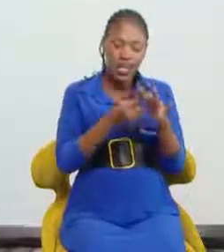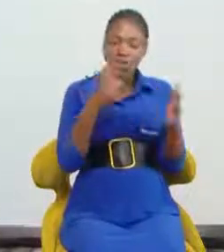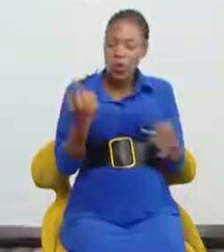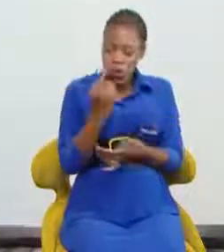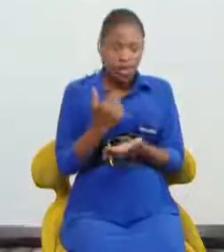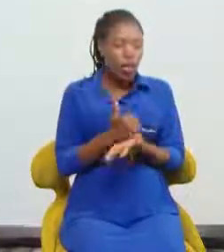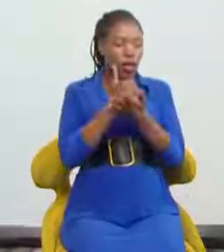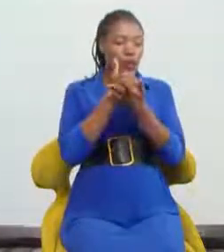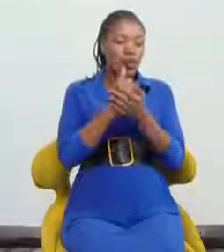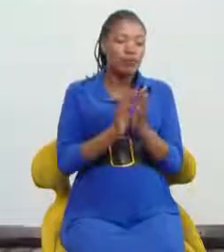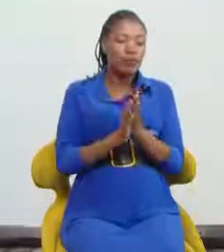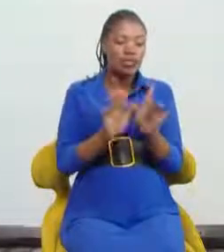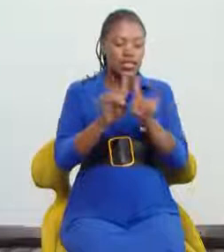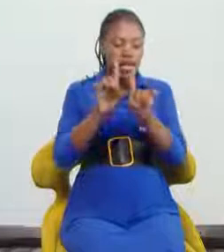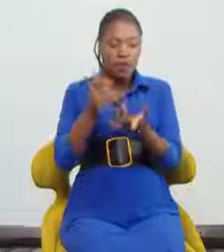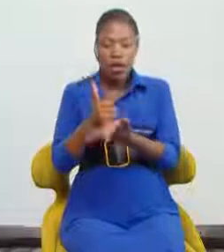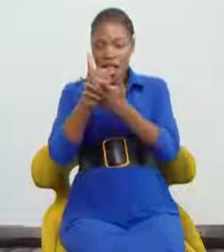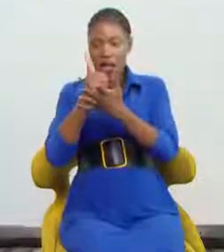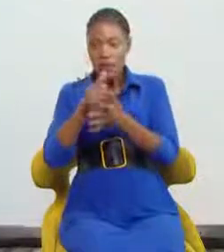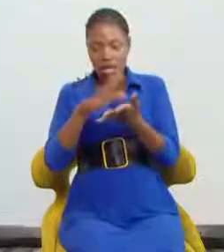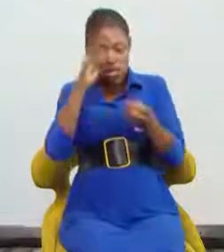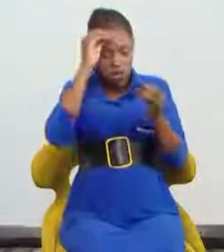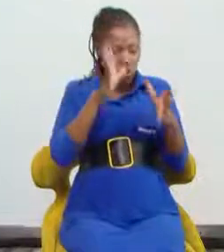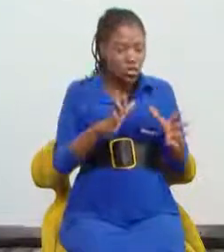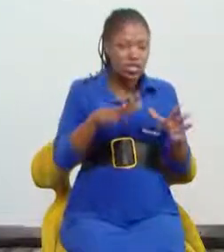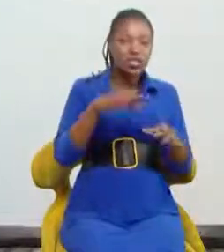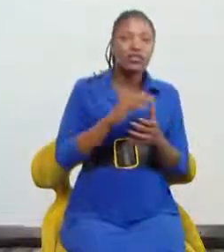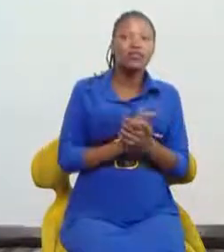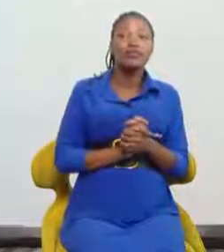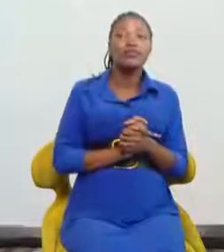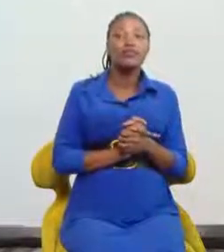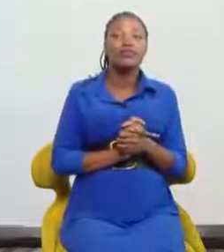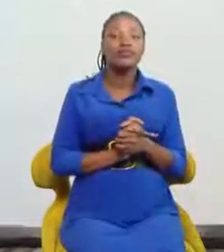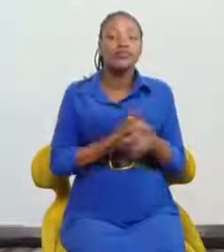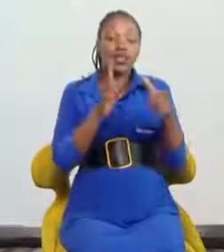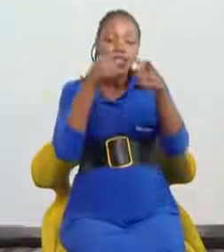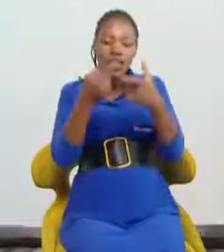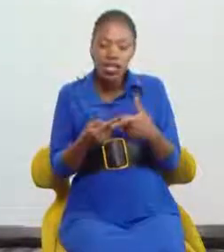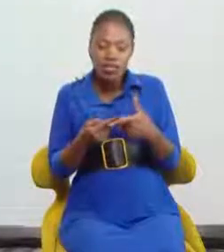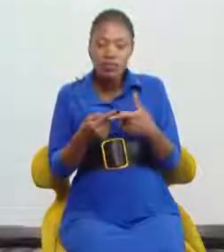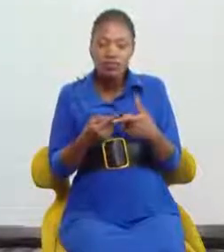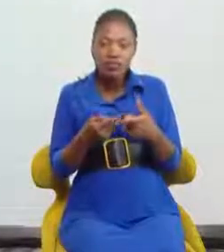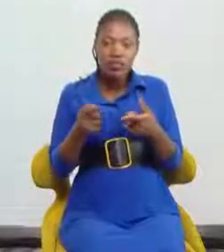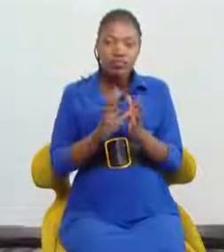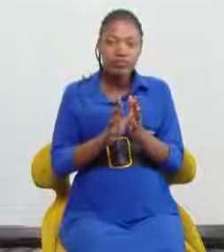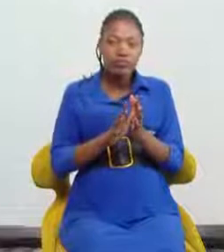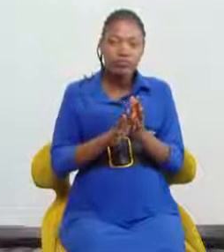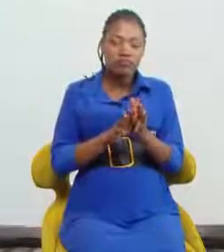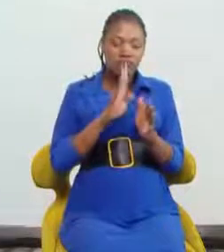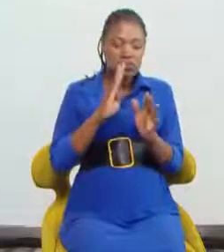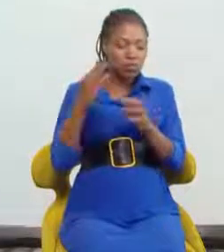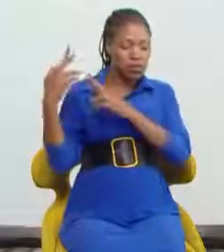helping, like a helper student, employed by the university, and then I've been in charge of at different